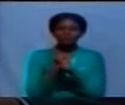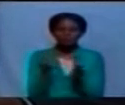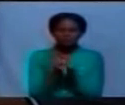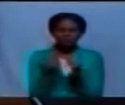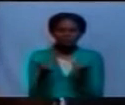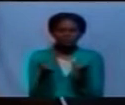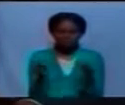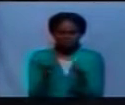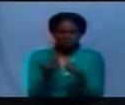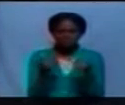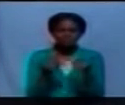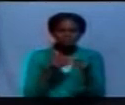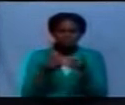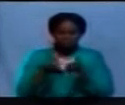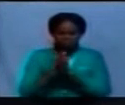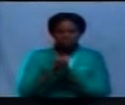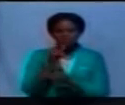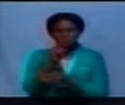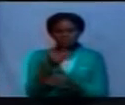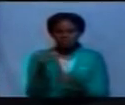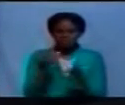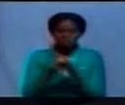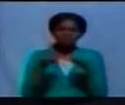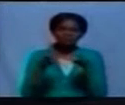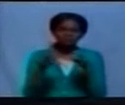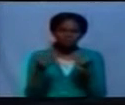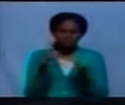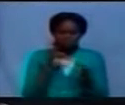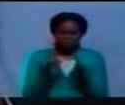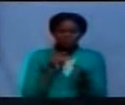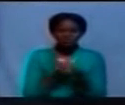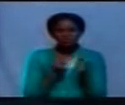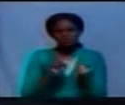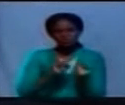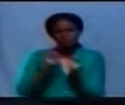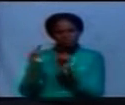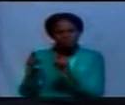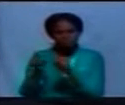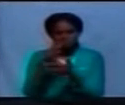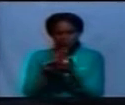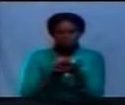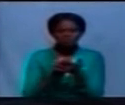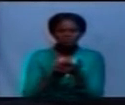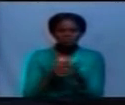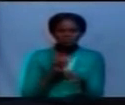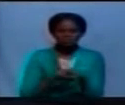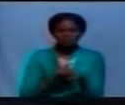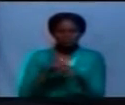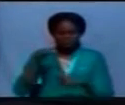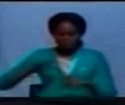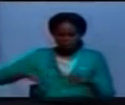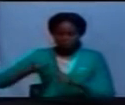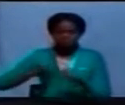and they merely react to what's on in the market. So if we go to sometime end of last year,